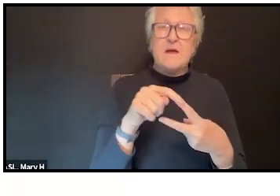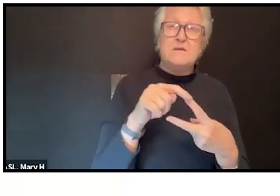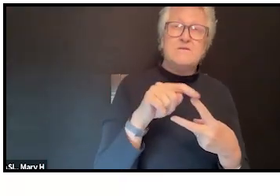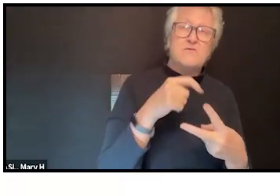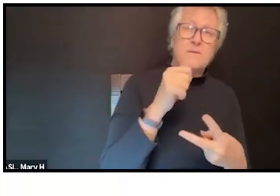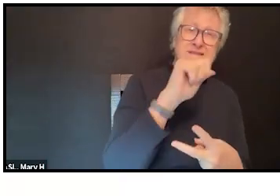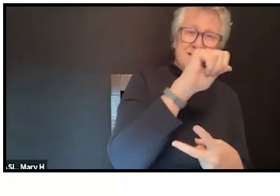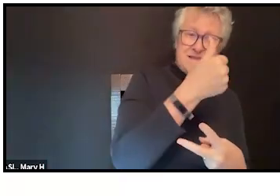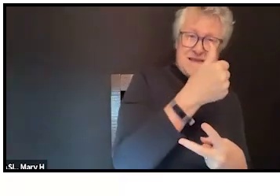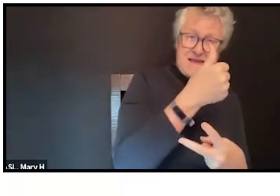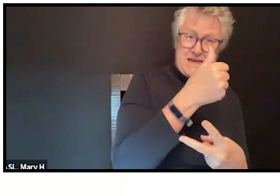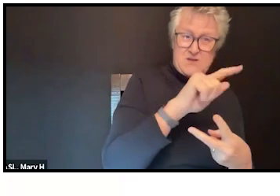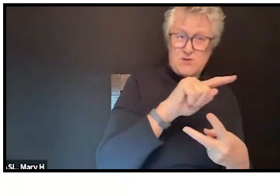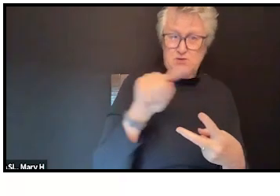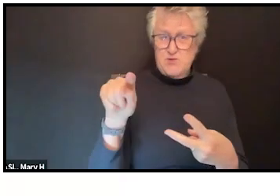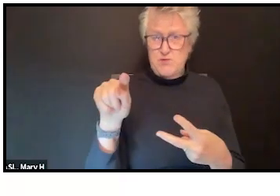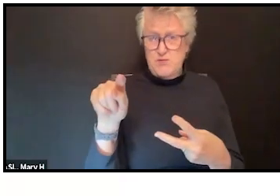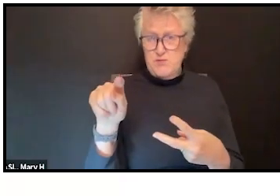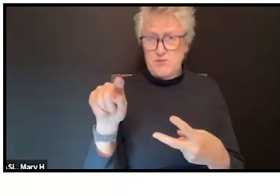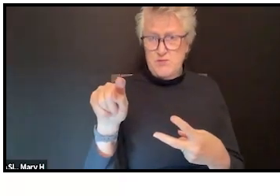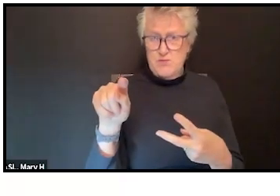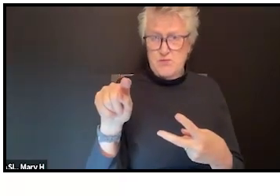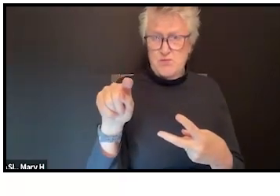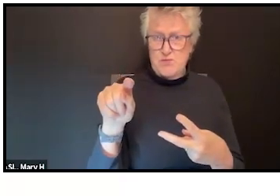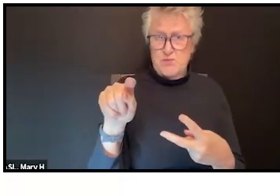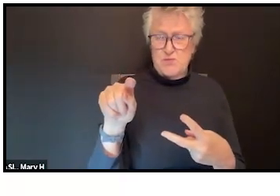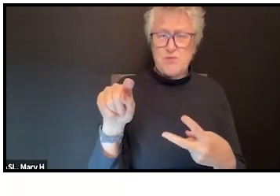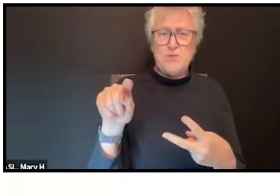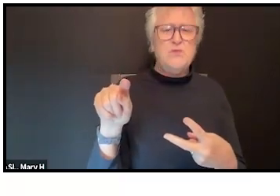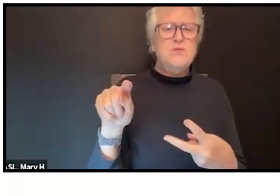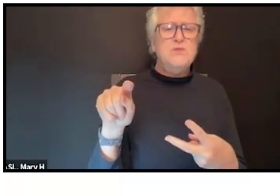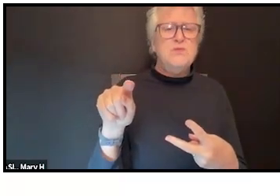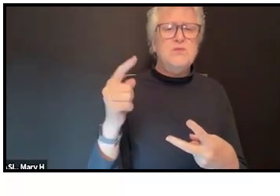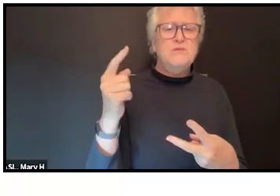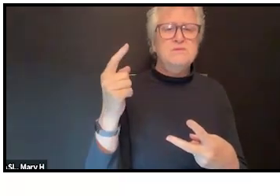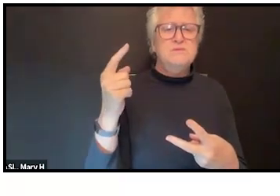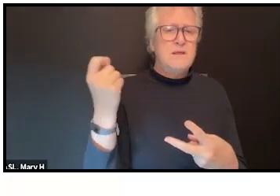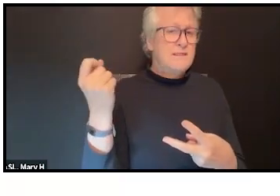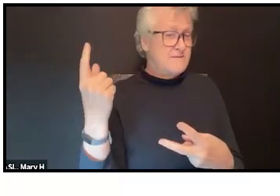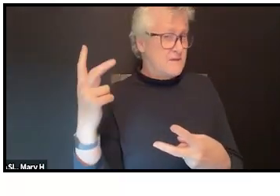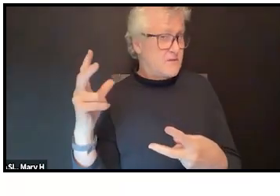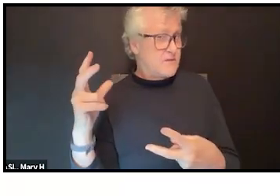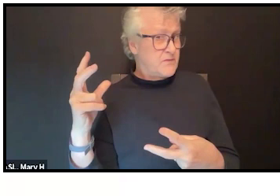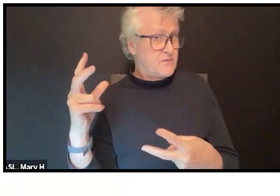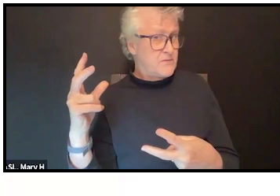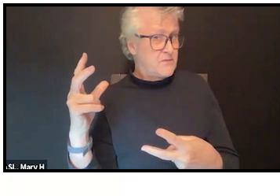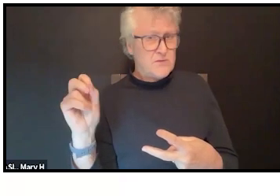10 to 2:30 with break in between for lunch.